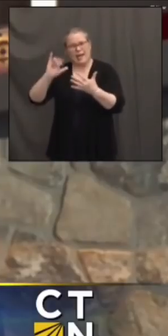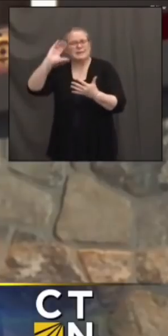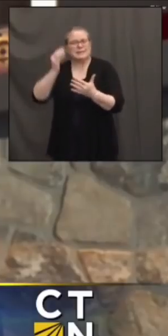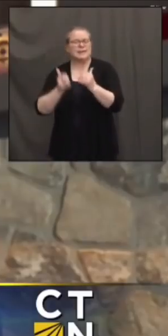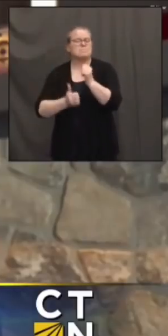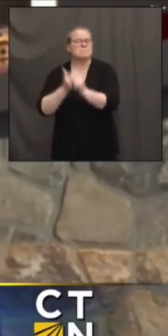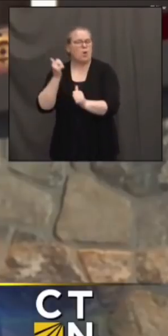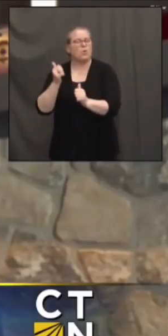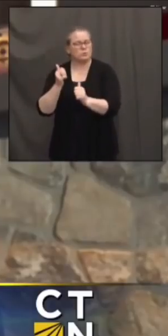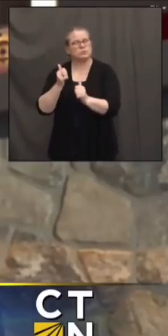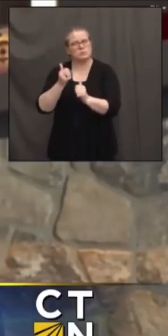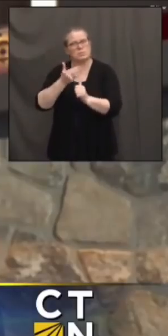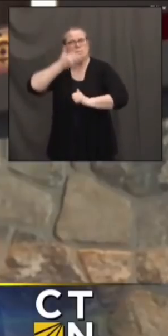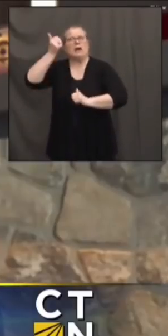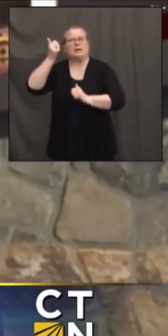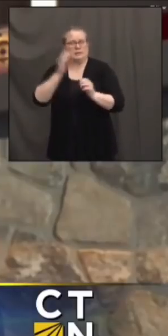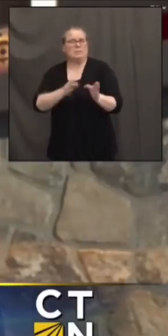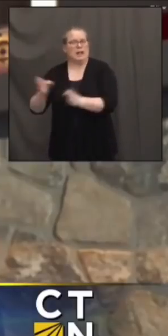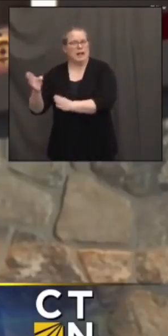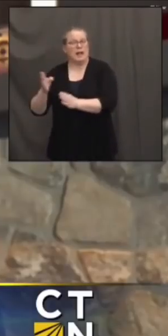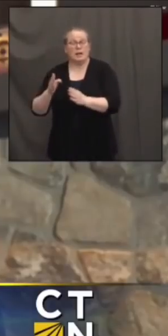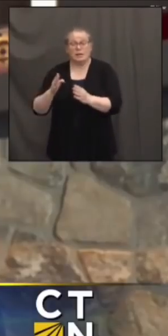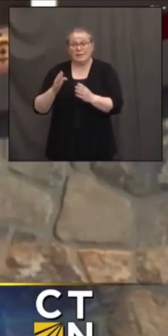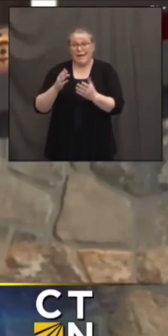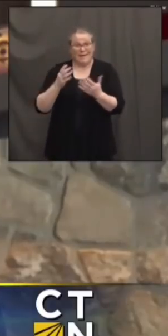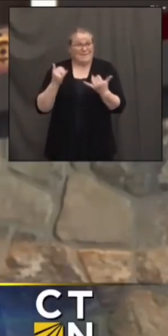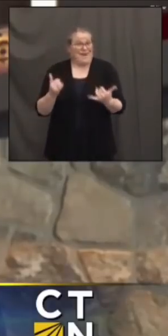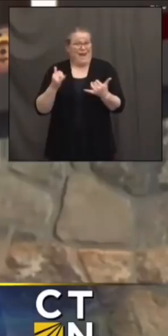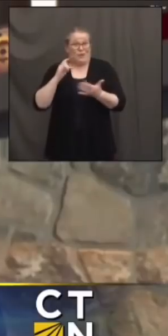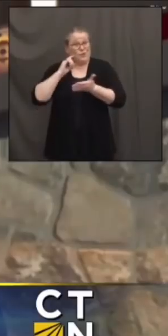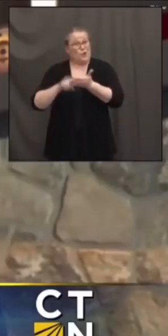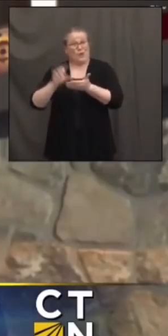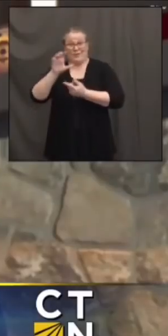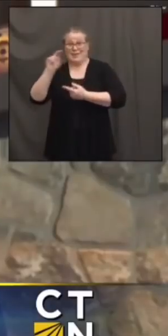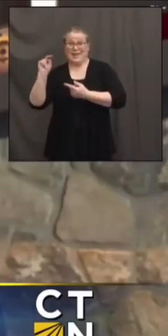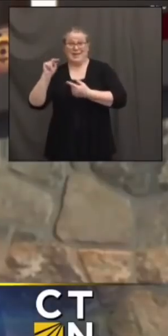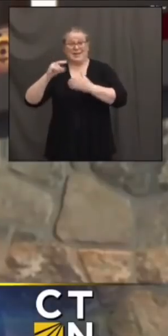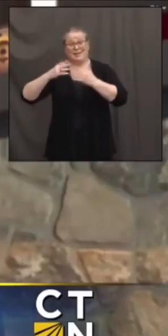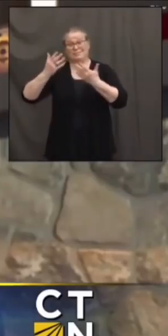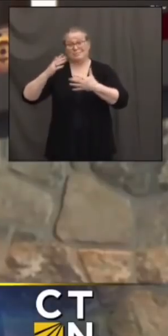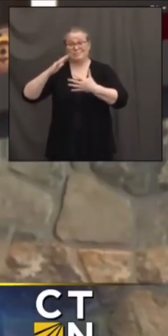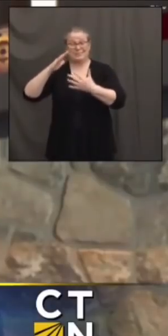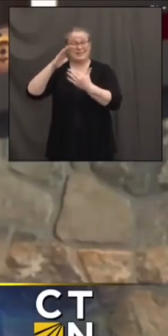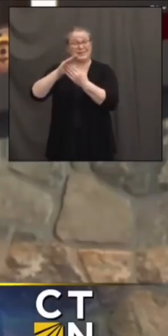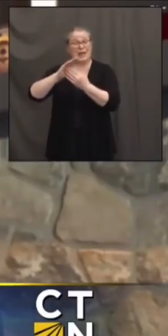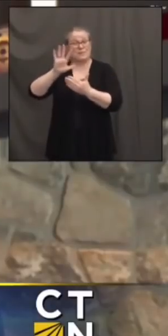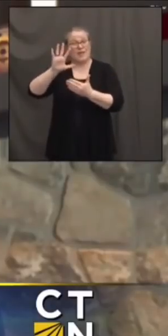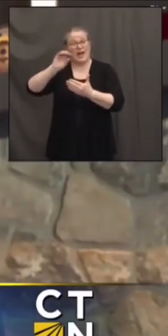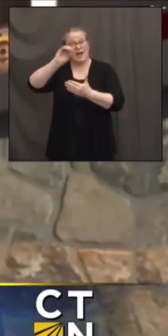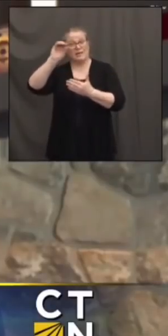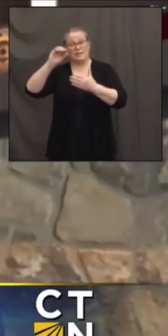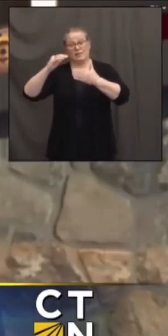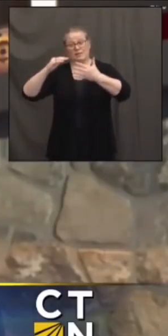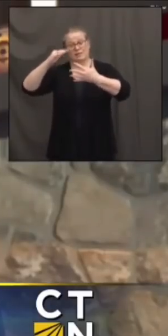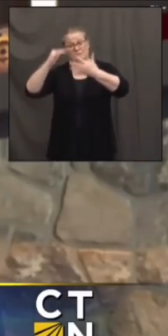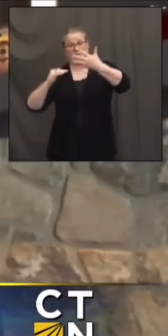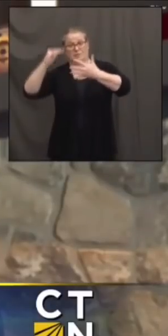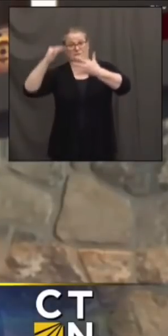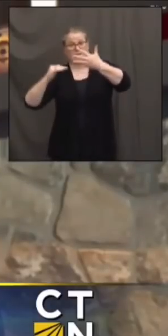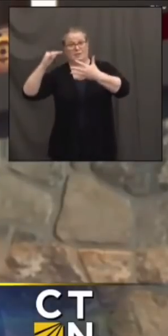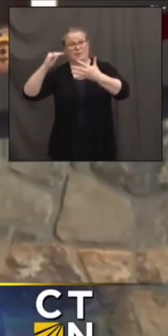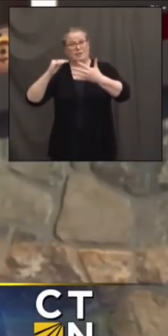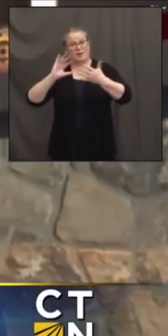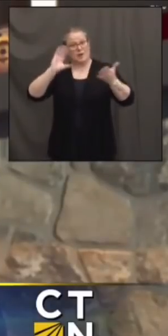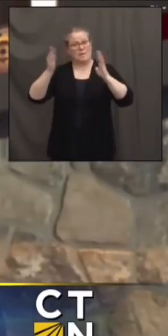Connecticut sits right now, among probably top 5 and maybe better than that in terms of the rate of vaccination in the